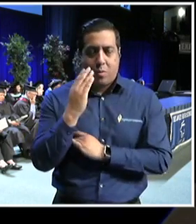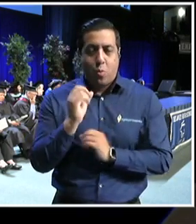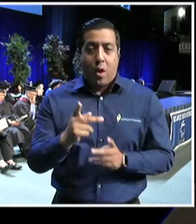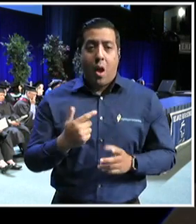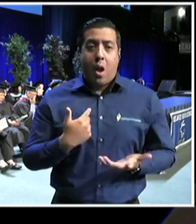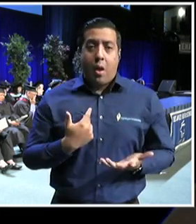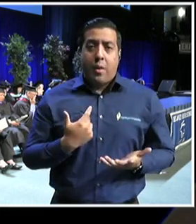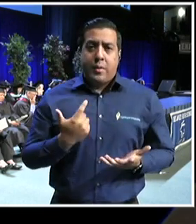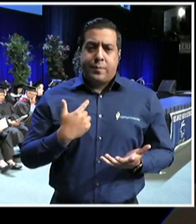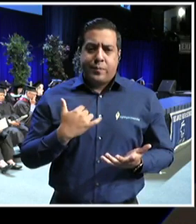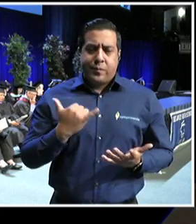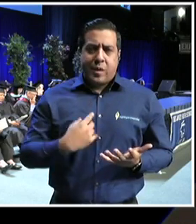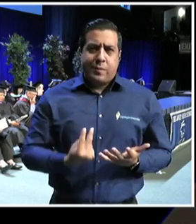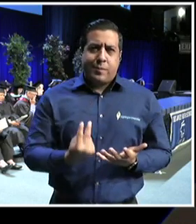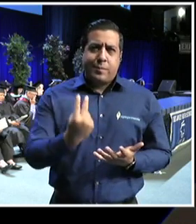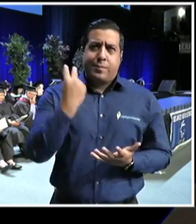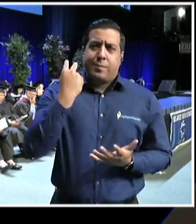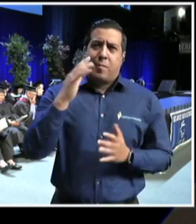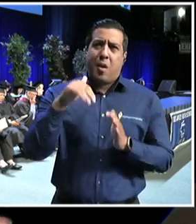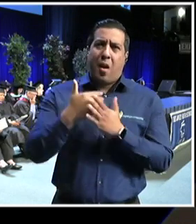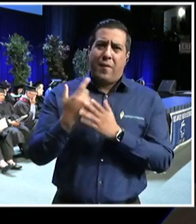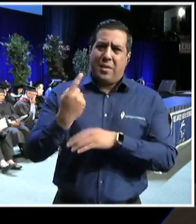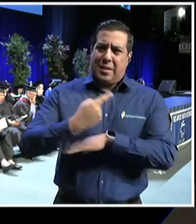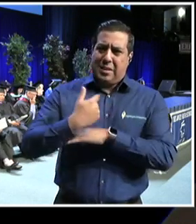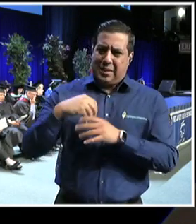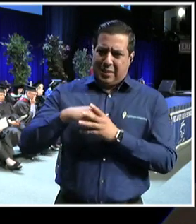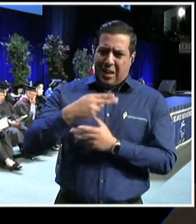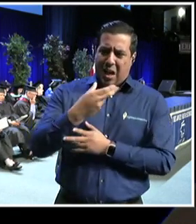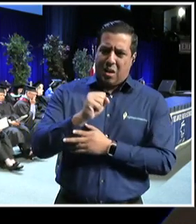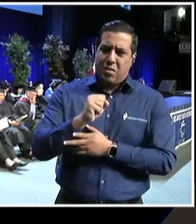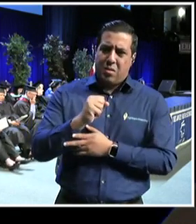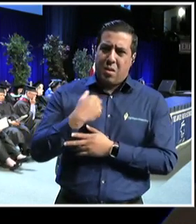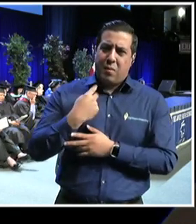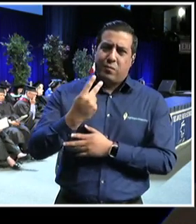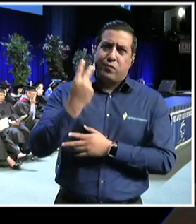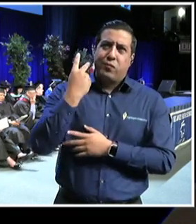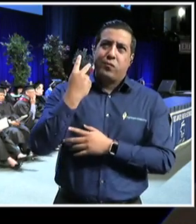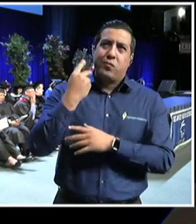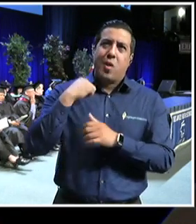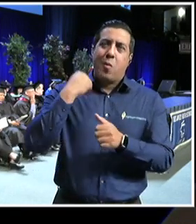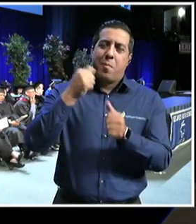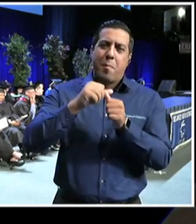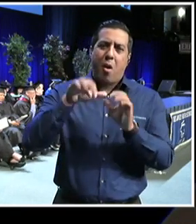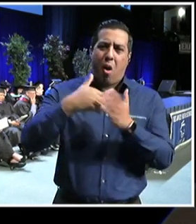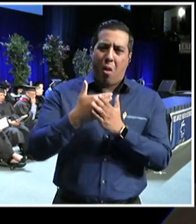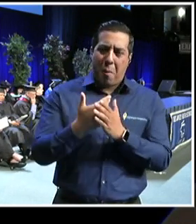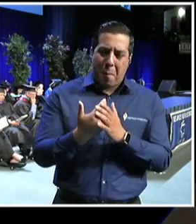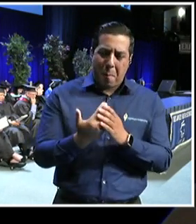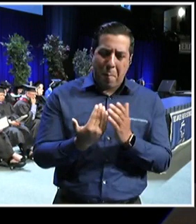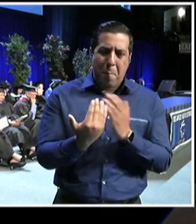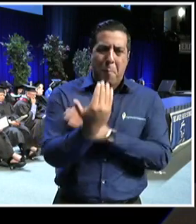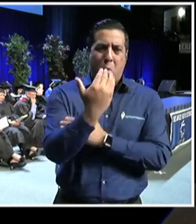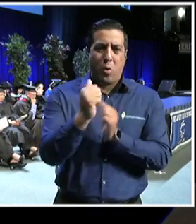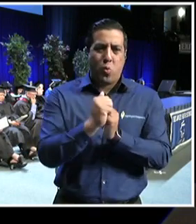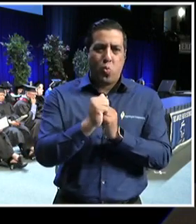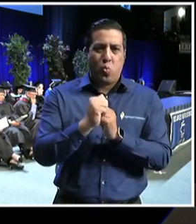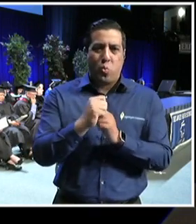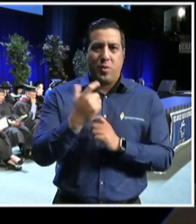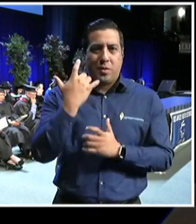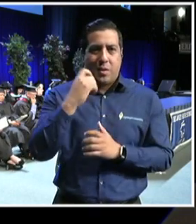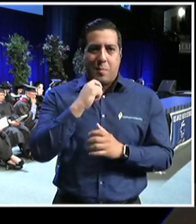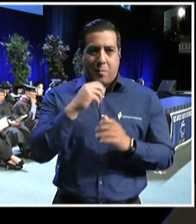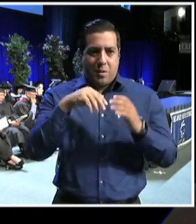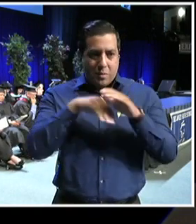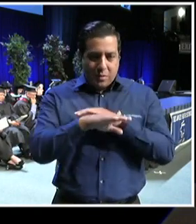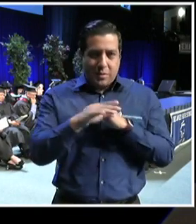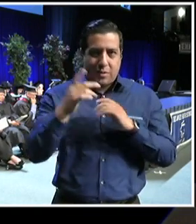I began to really reminisce on the days of at Dekaney High School. I began remembering all the mornings at the metal detectors.